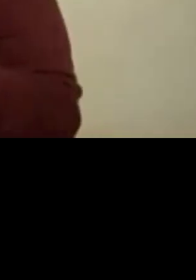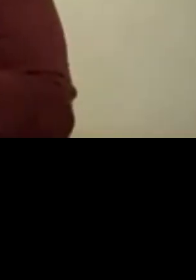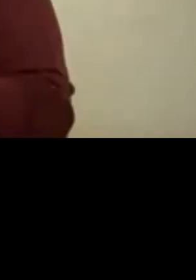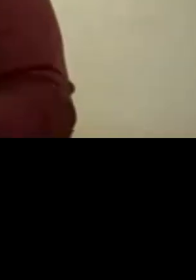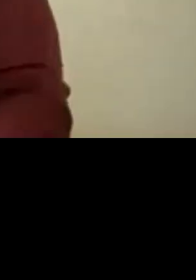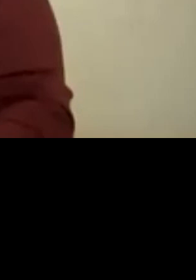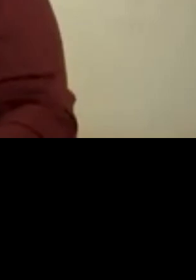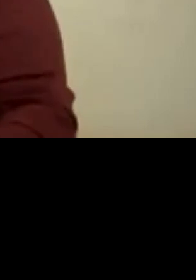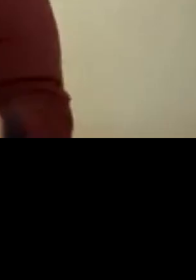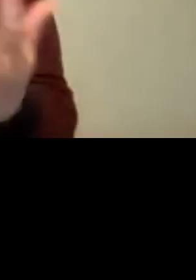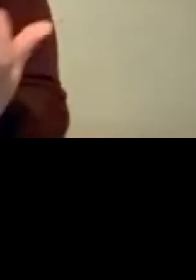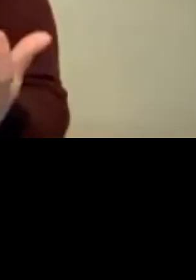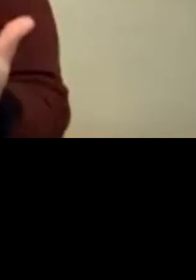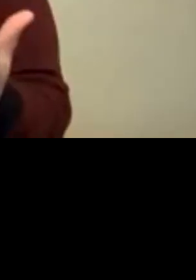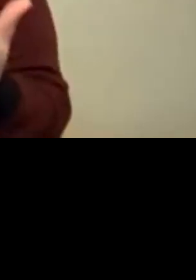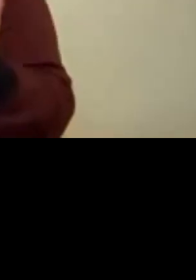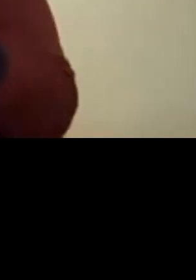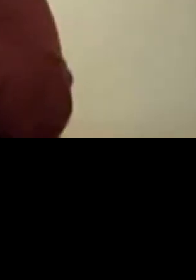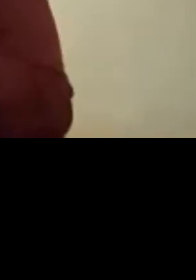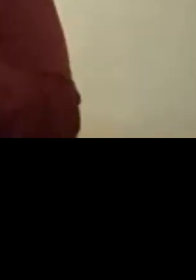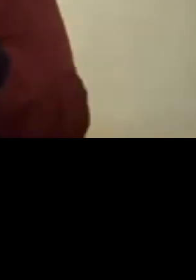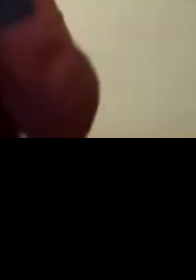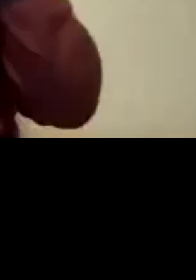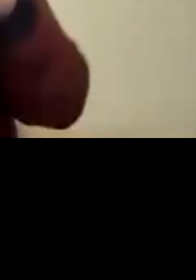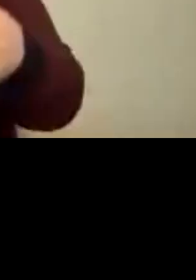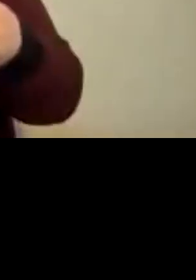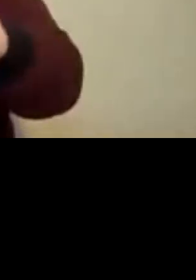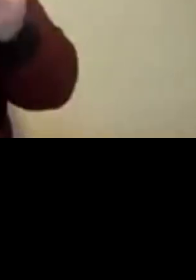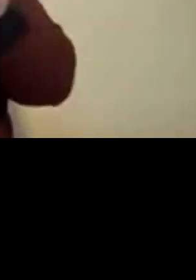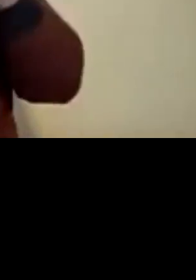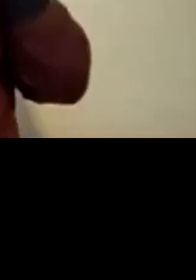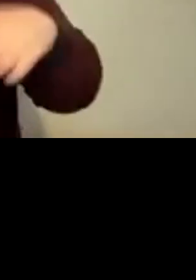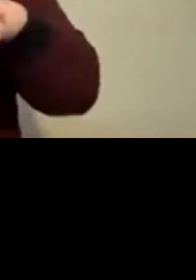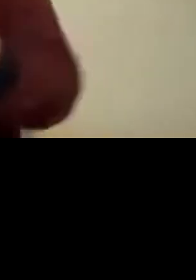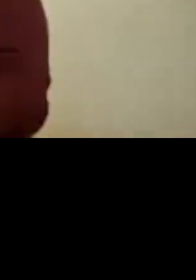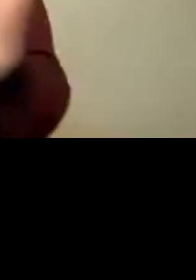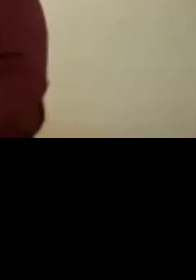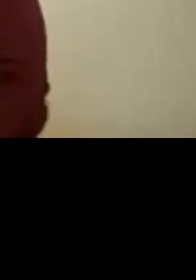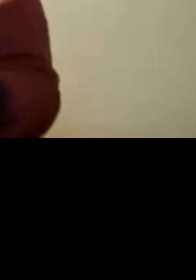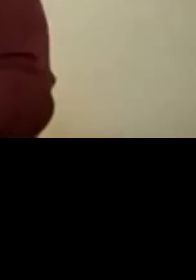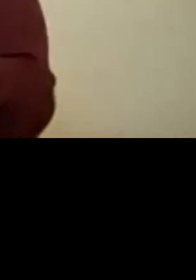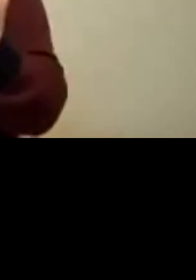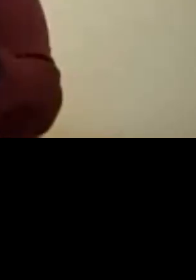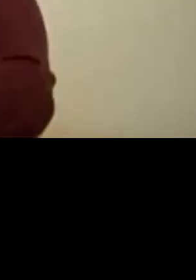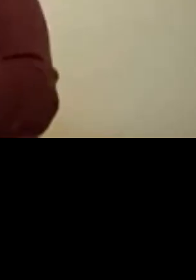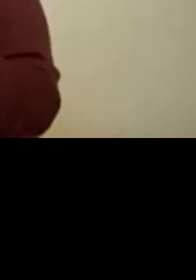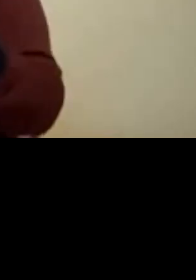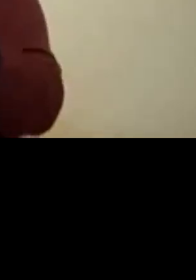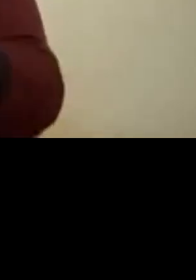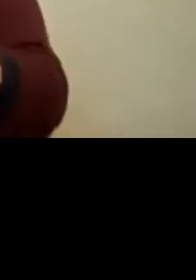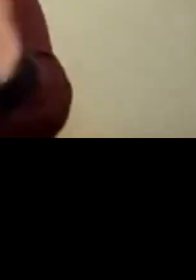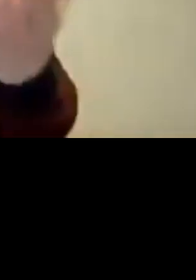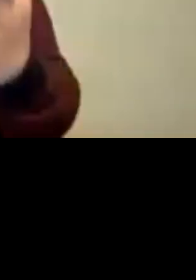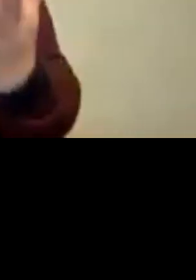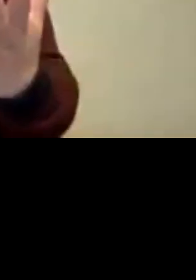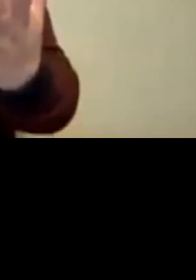We're really like the emphasis and focus is really on the social aspect for them. So my hope, we think that